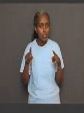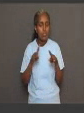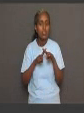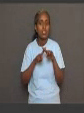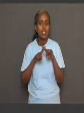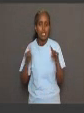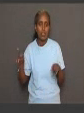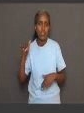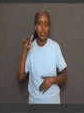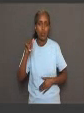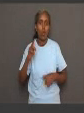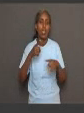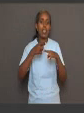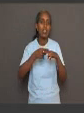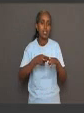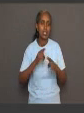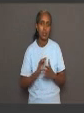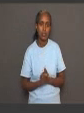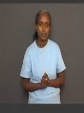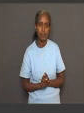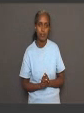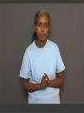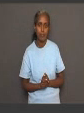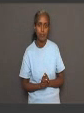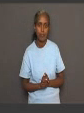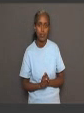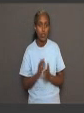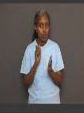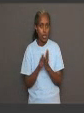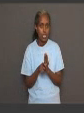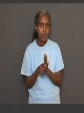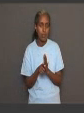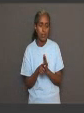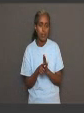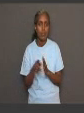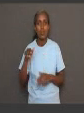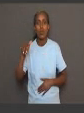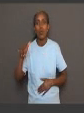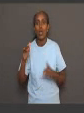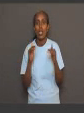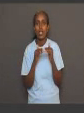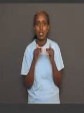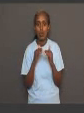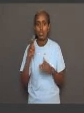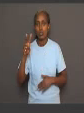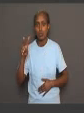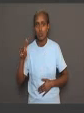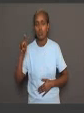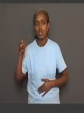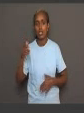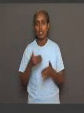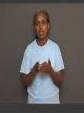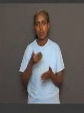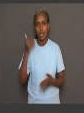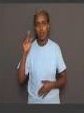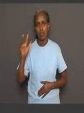different y-intercept. For example, y equals 2x